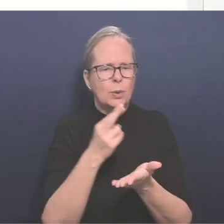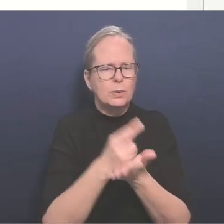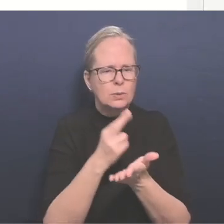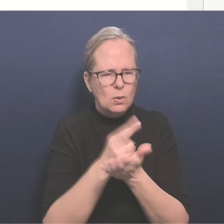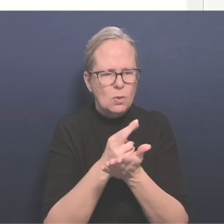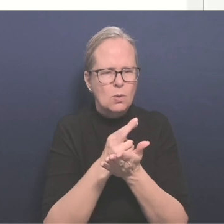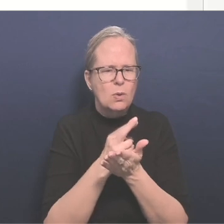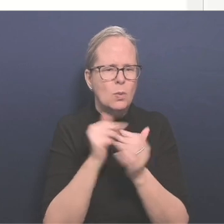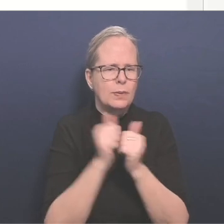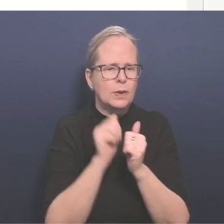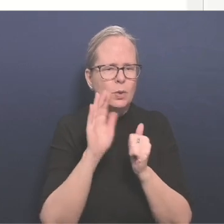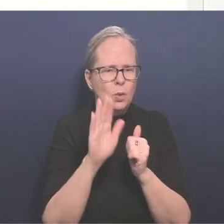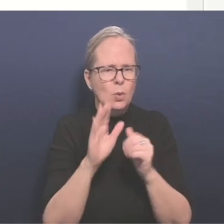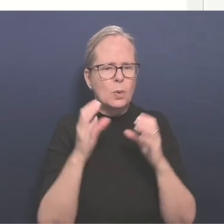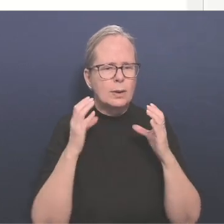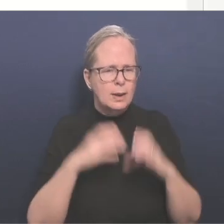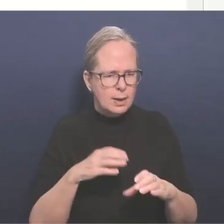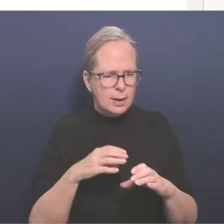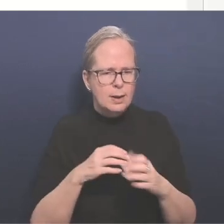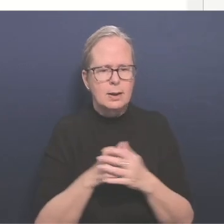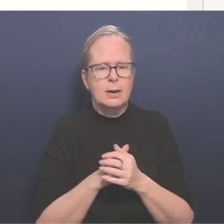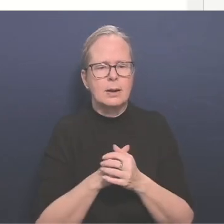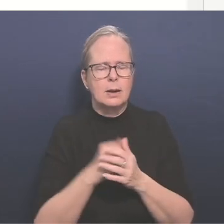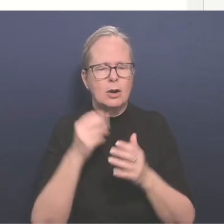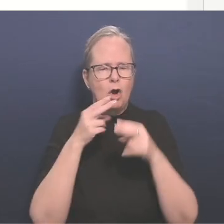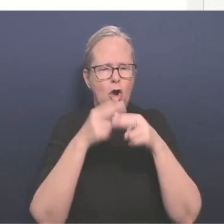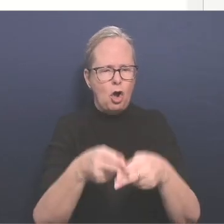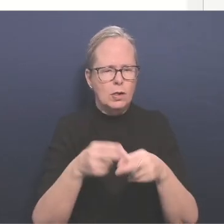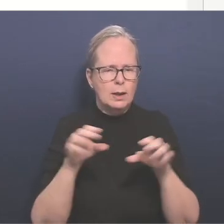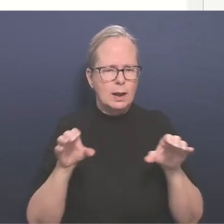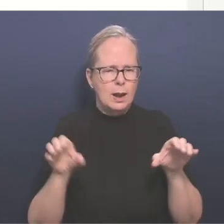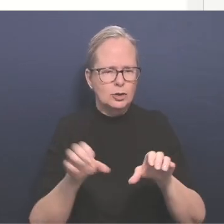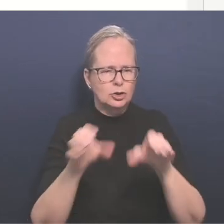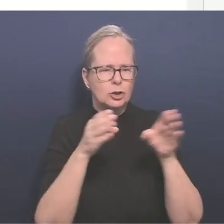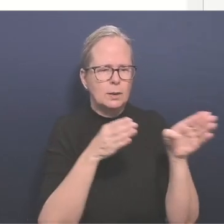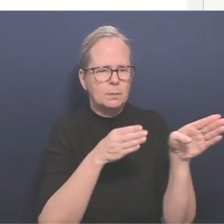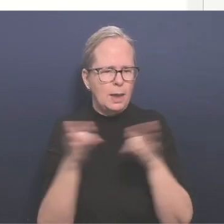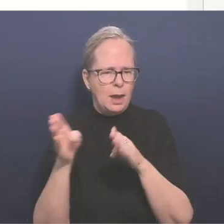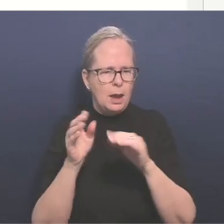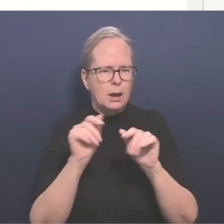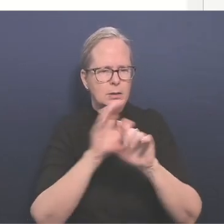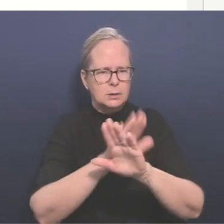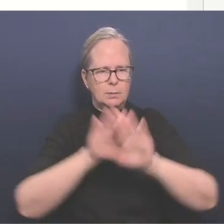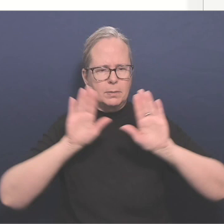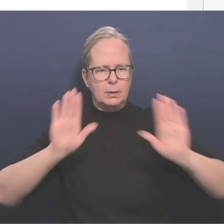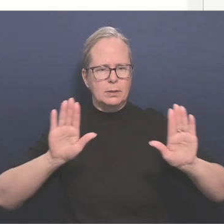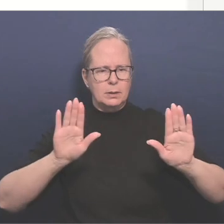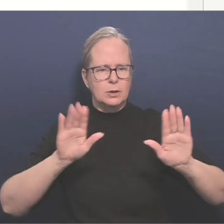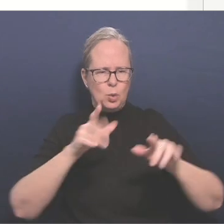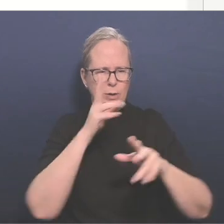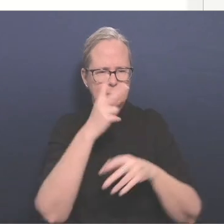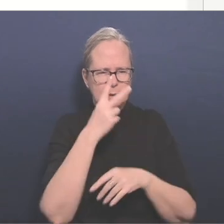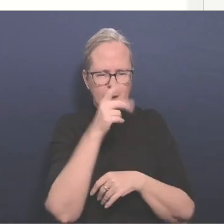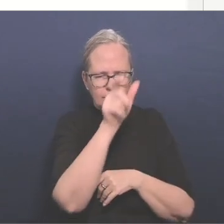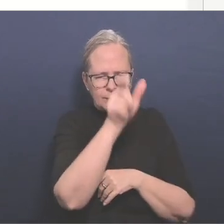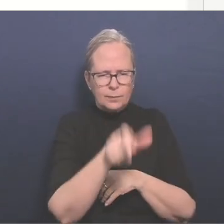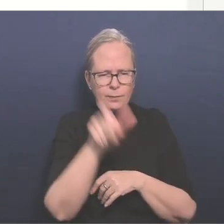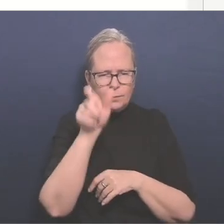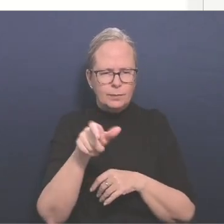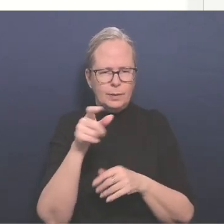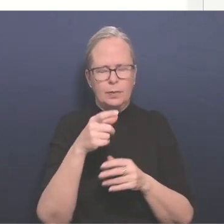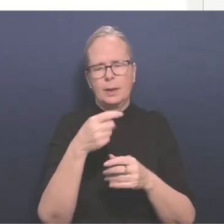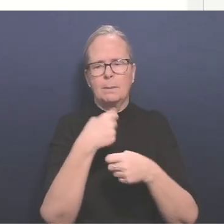your IT department, of your organization. You can do that by inserting the name of